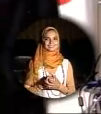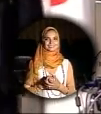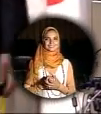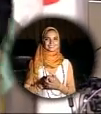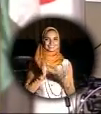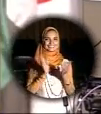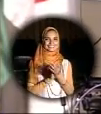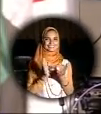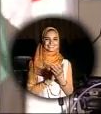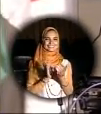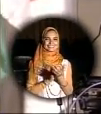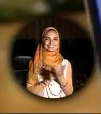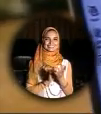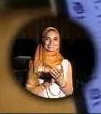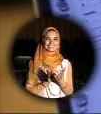Okay. Oh. Bravo.